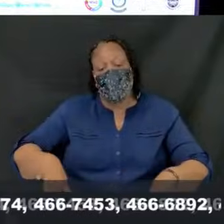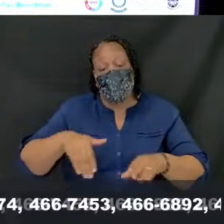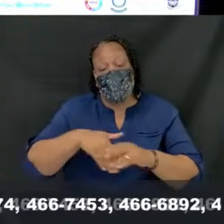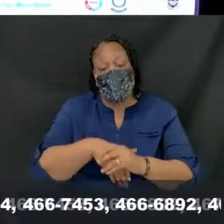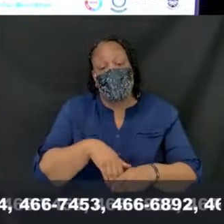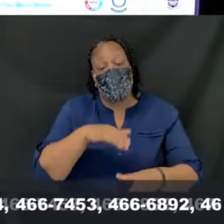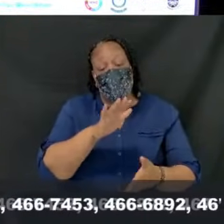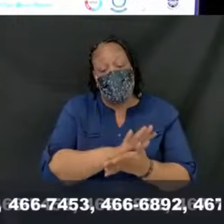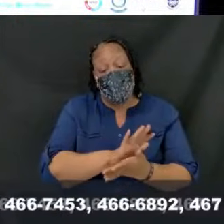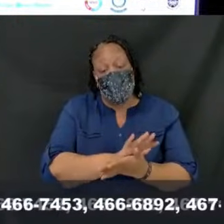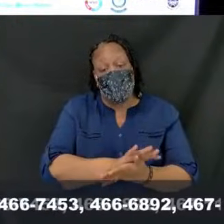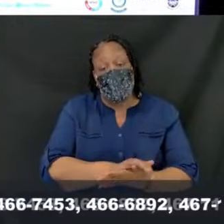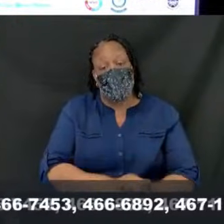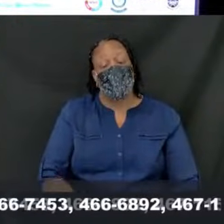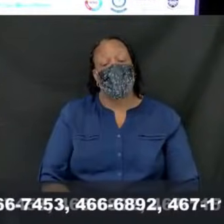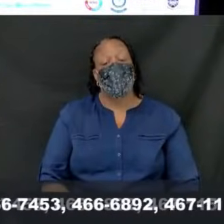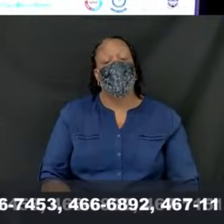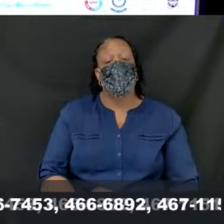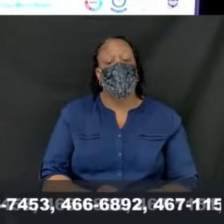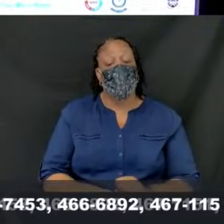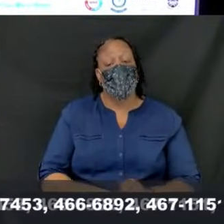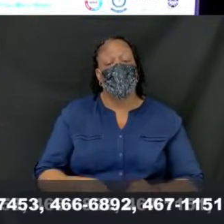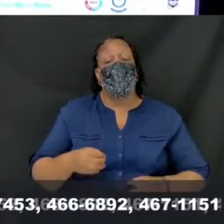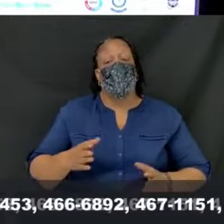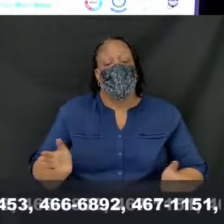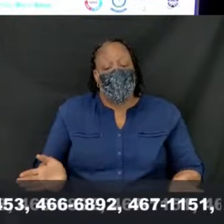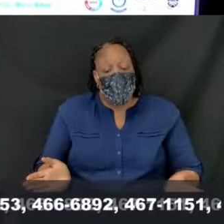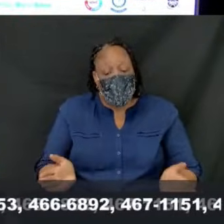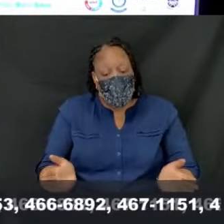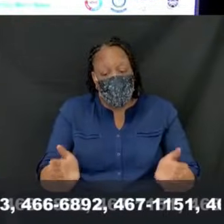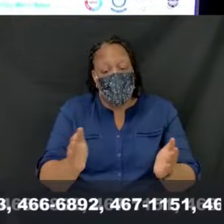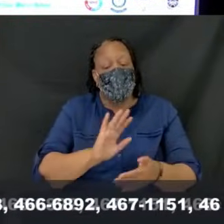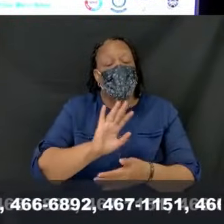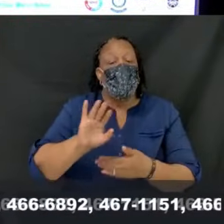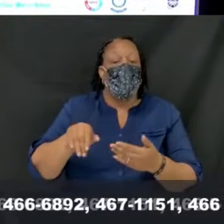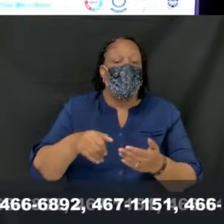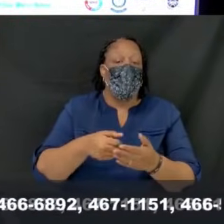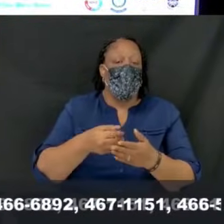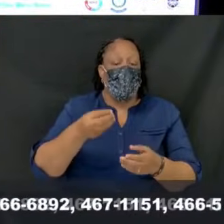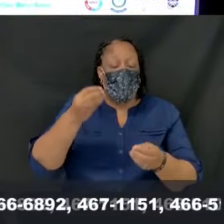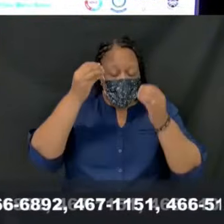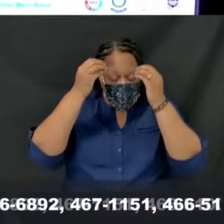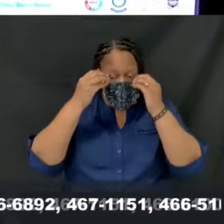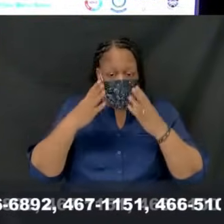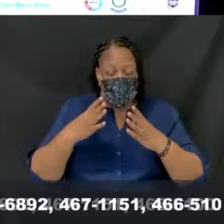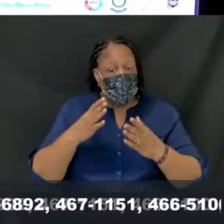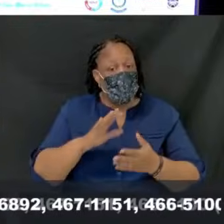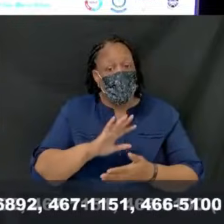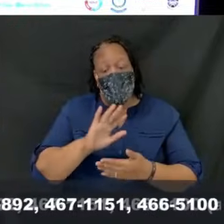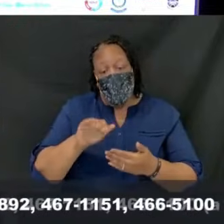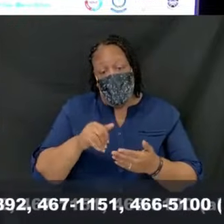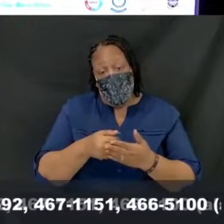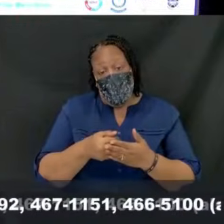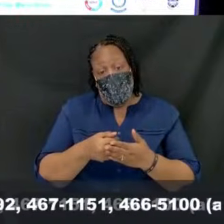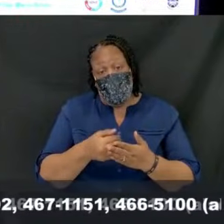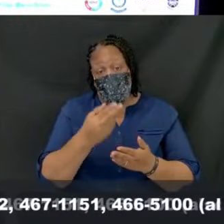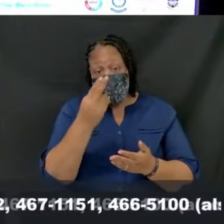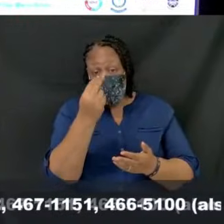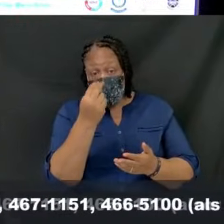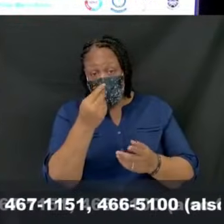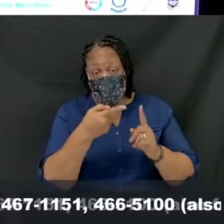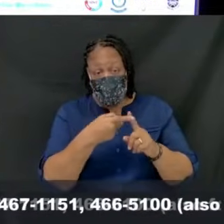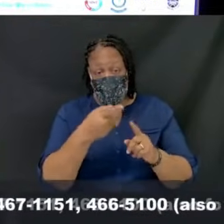need to go forward and do the right thing and get vaccinated. I believe that all of our 12 to 18-year-olds who are in